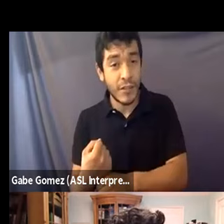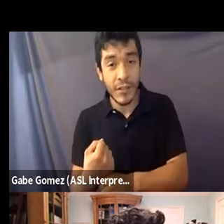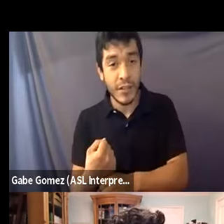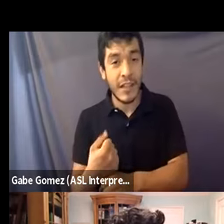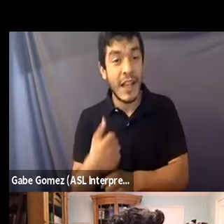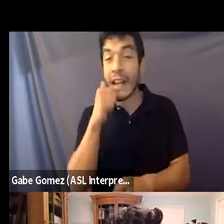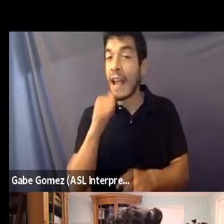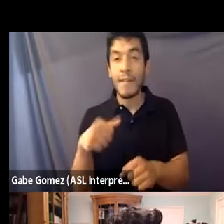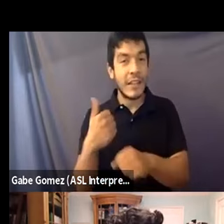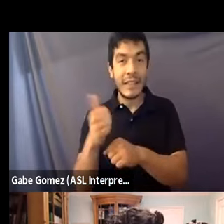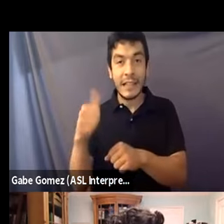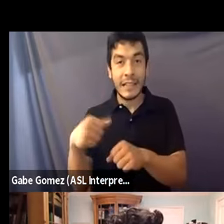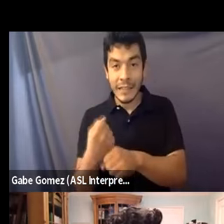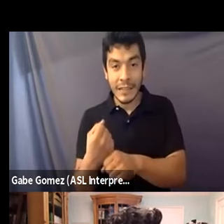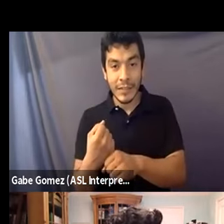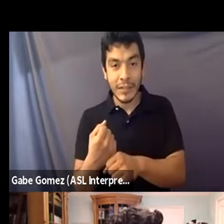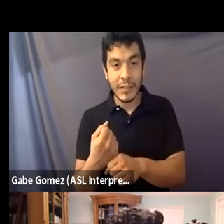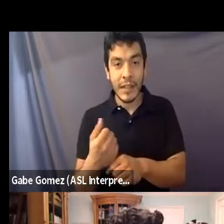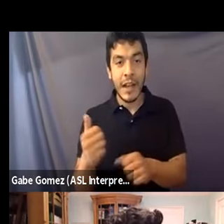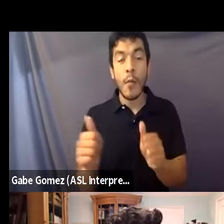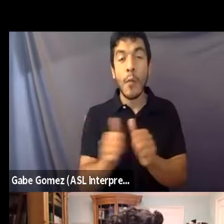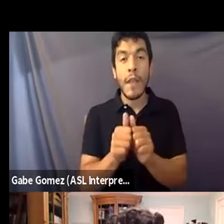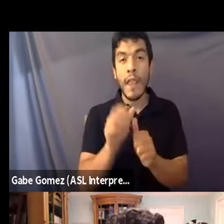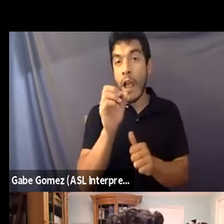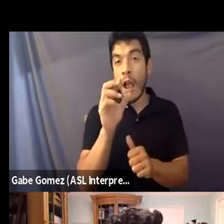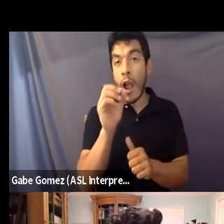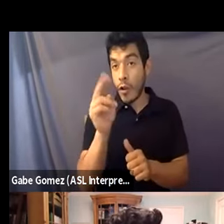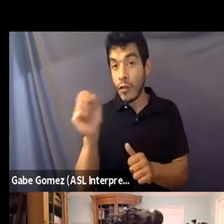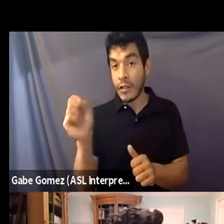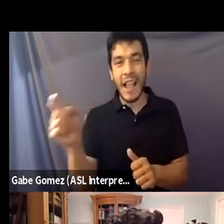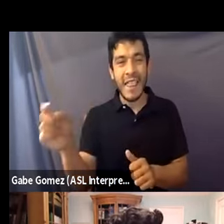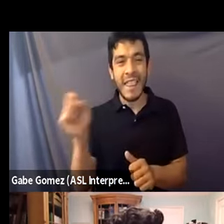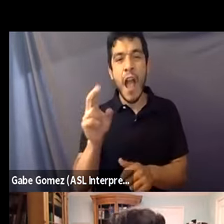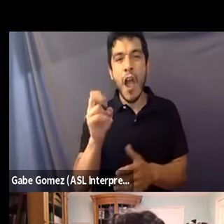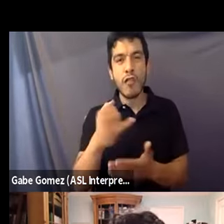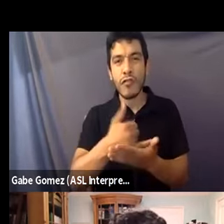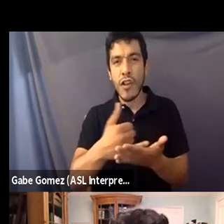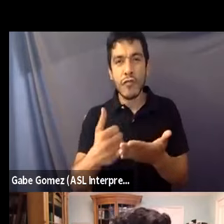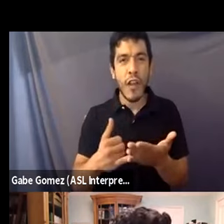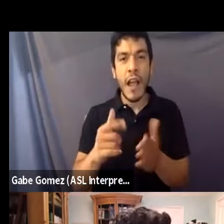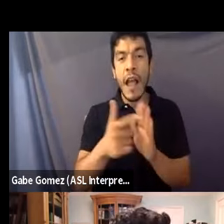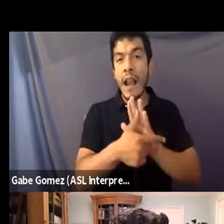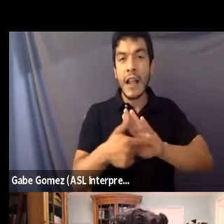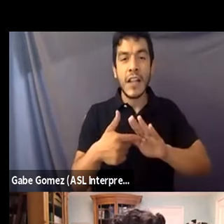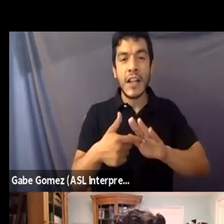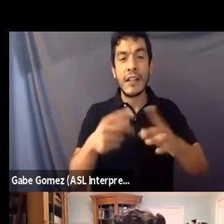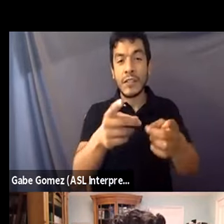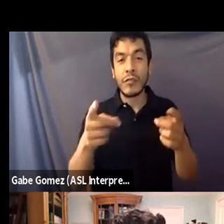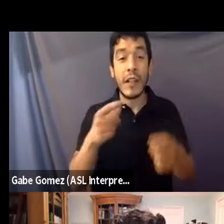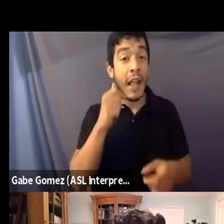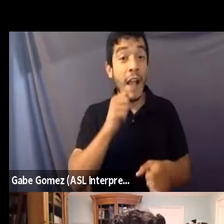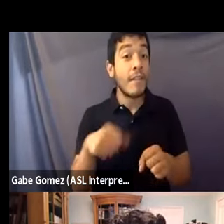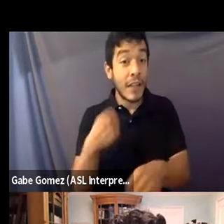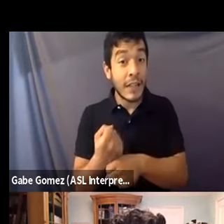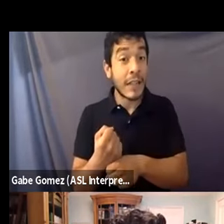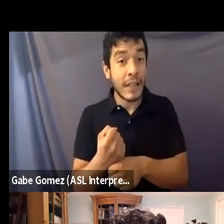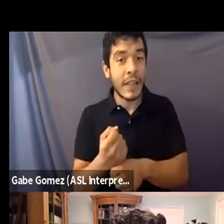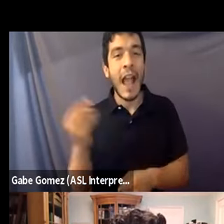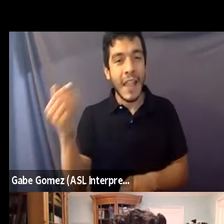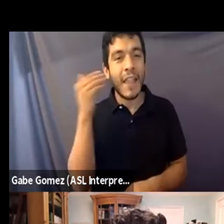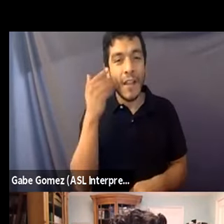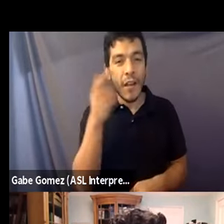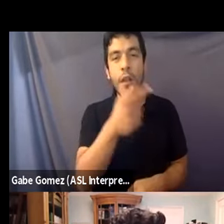years, like what happens with congressional districts, they can redraw state legislative districts every single year. And you better believe that they